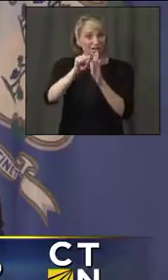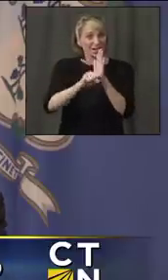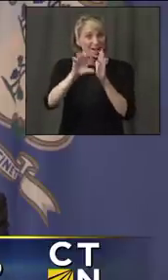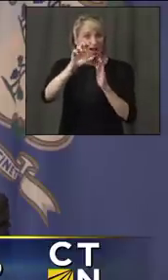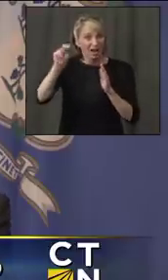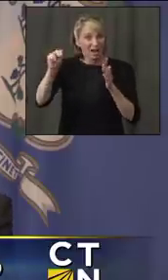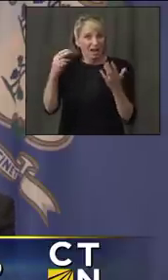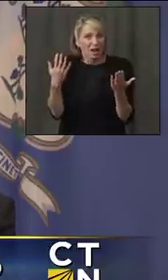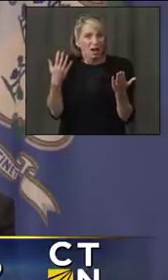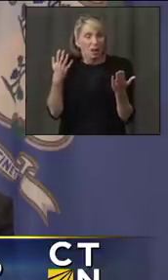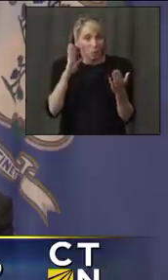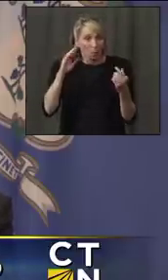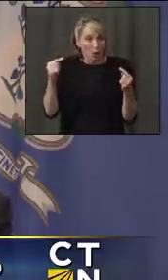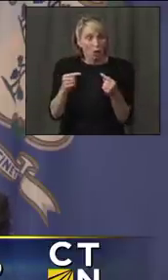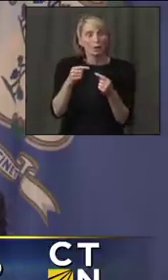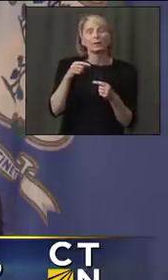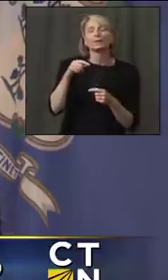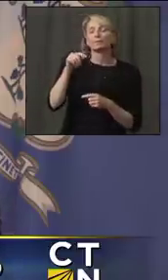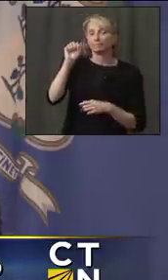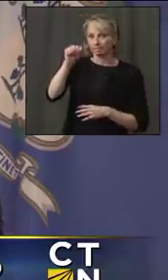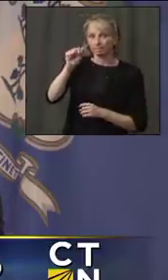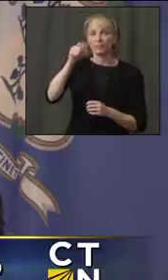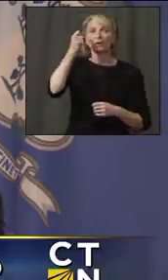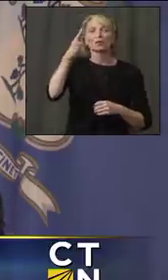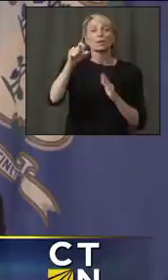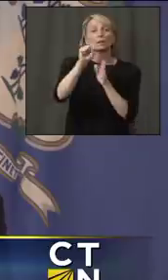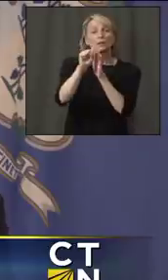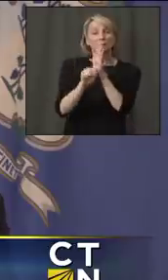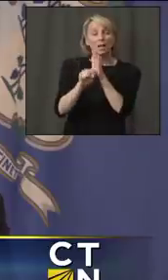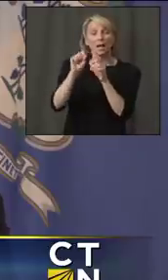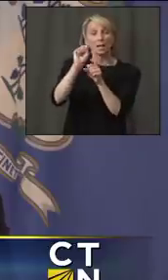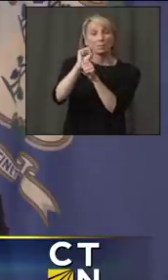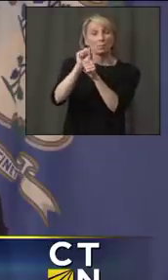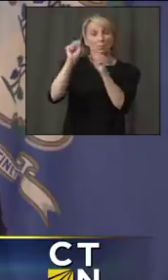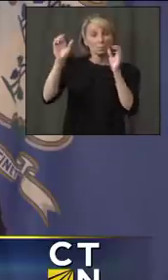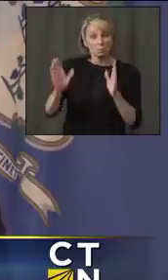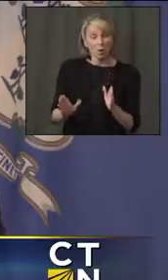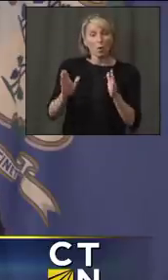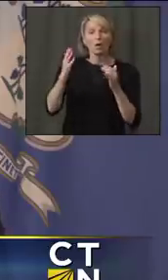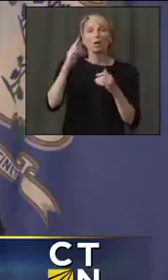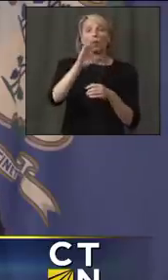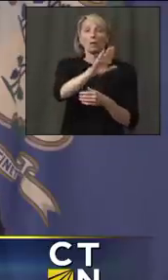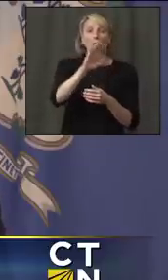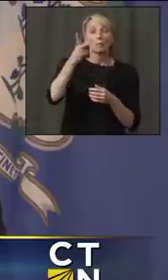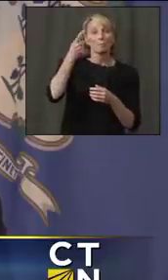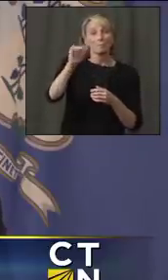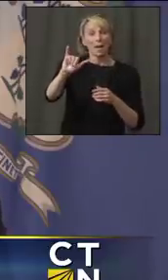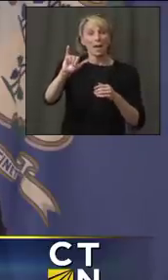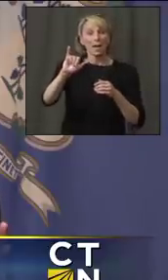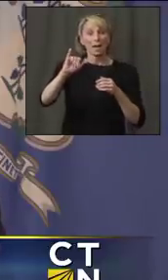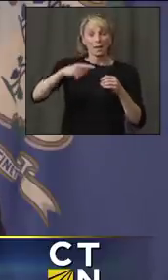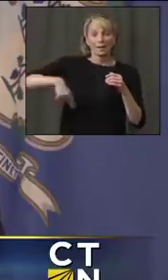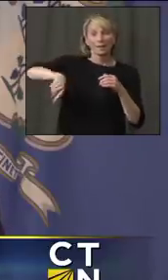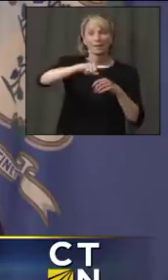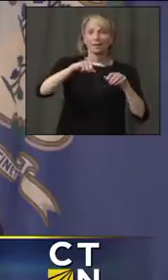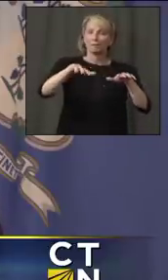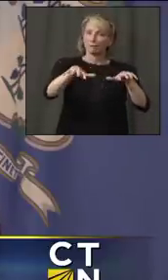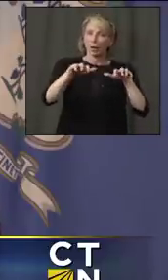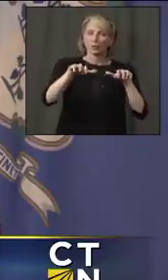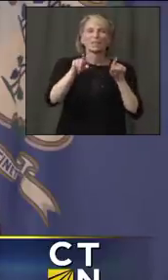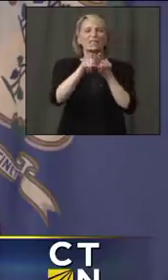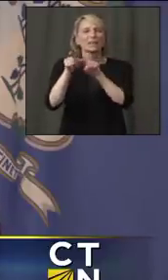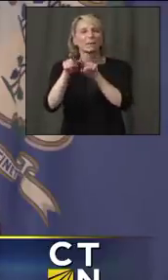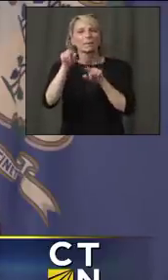You know, our managers are all taking a freeze. You've seen the same thing going on at UConn. We've inherited some